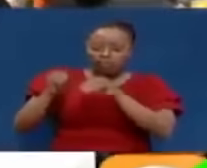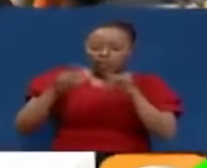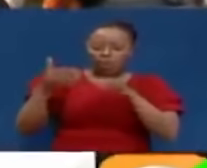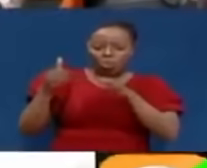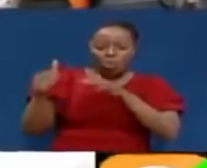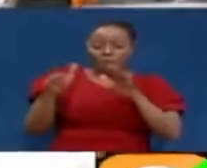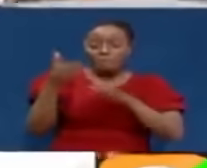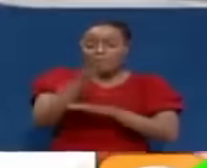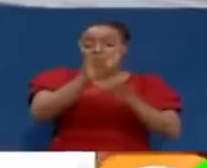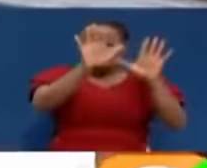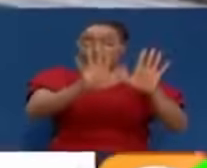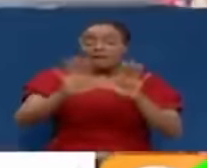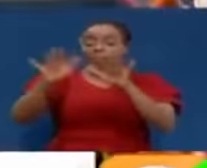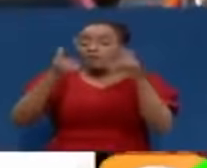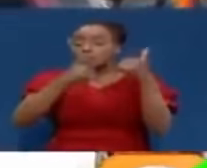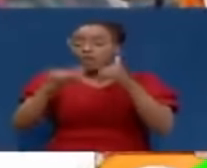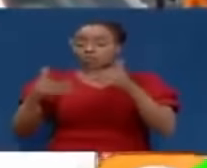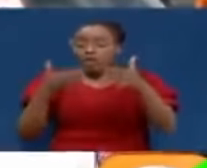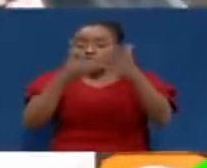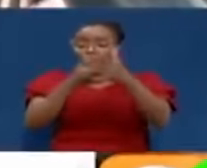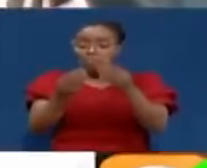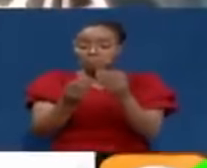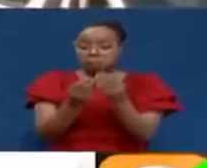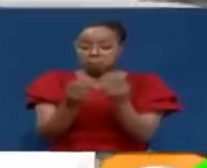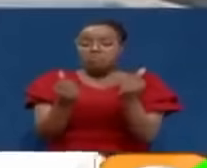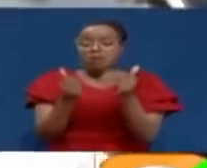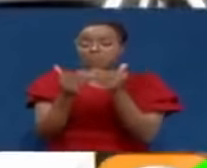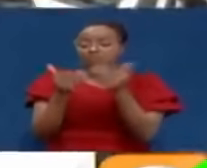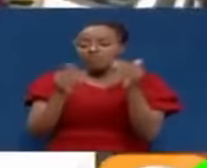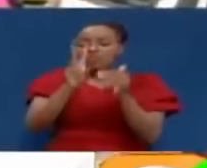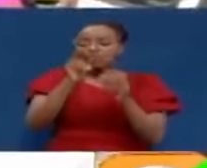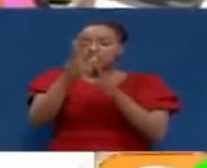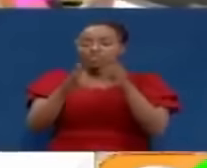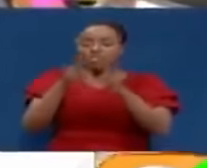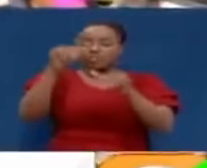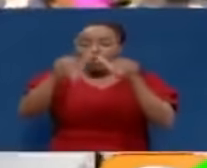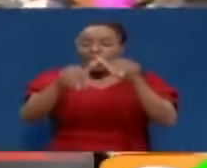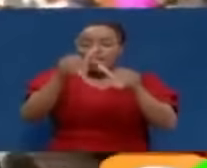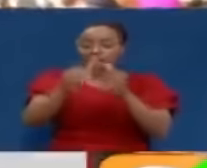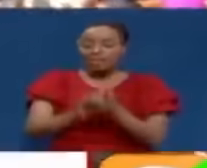to the campaign trail as he clears hurdle ahead of the 2022 presidential bid.